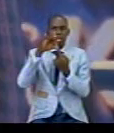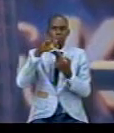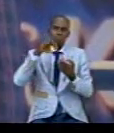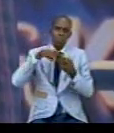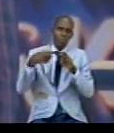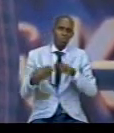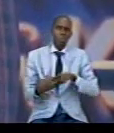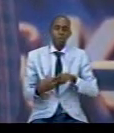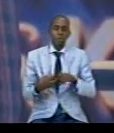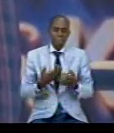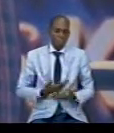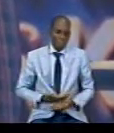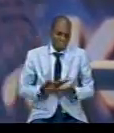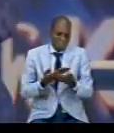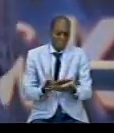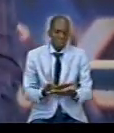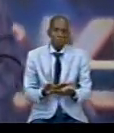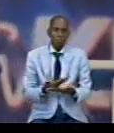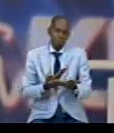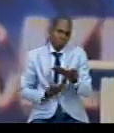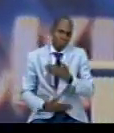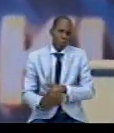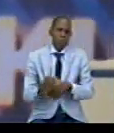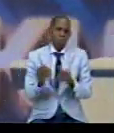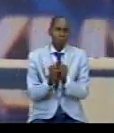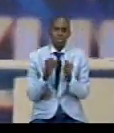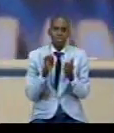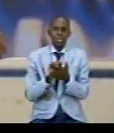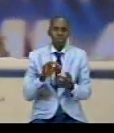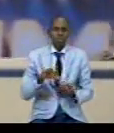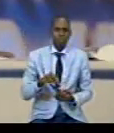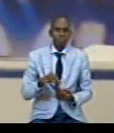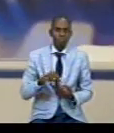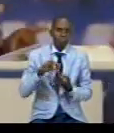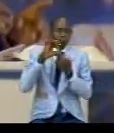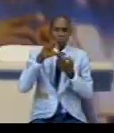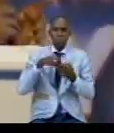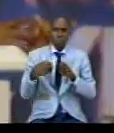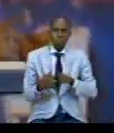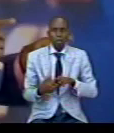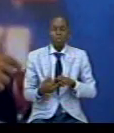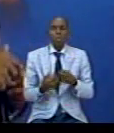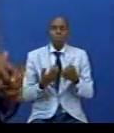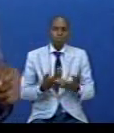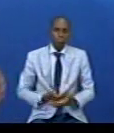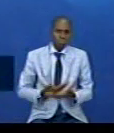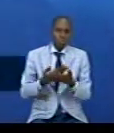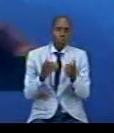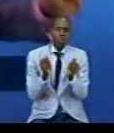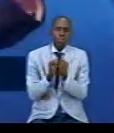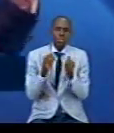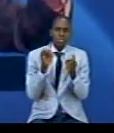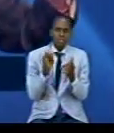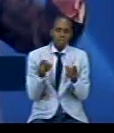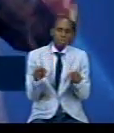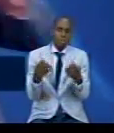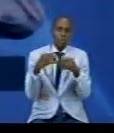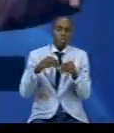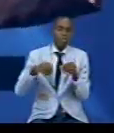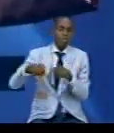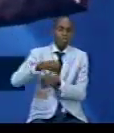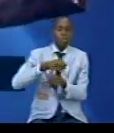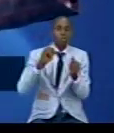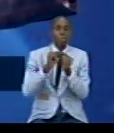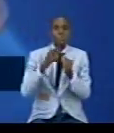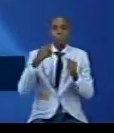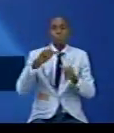that challenge. But as we come in fellowship with the mighty Creator, with the one who cannot